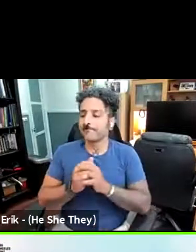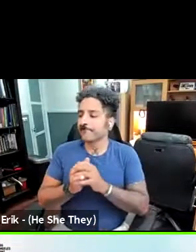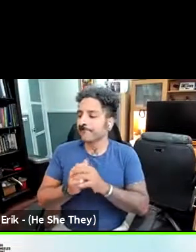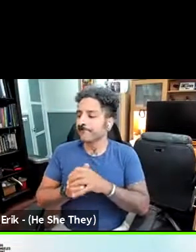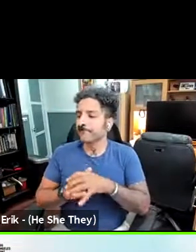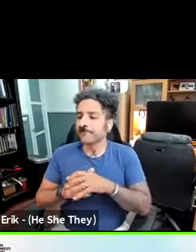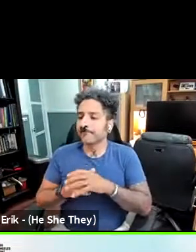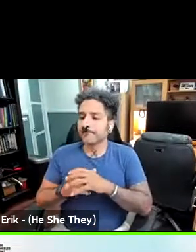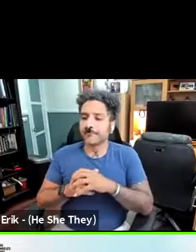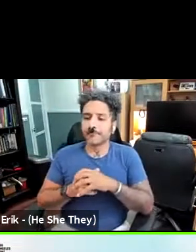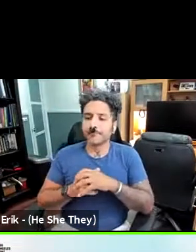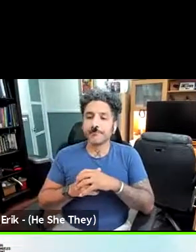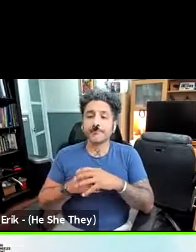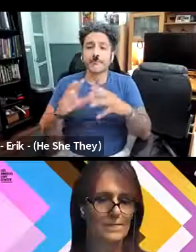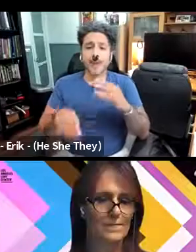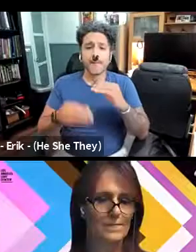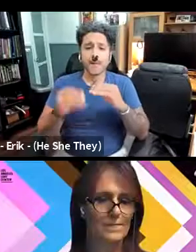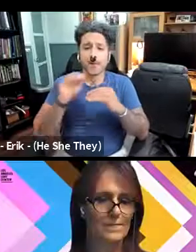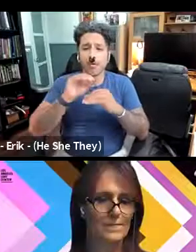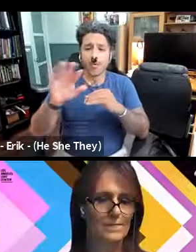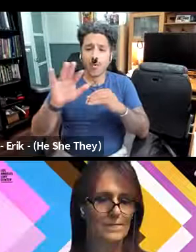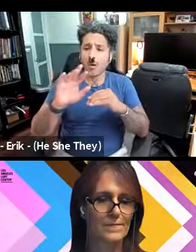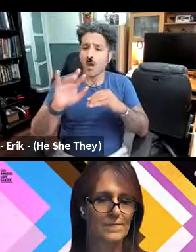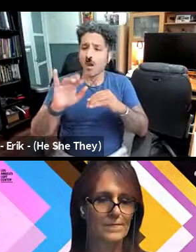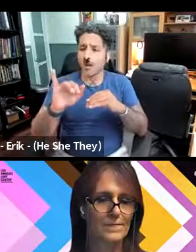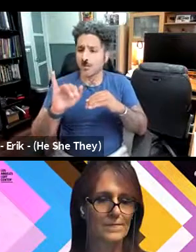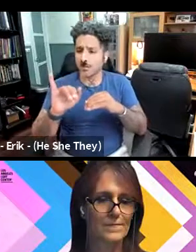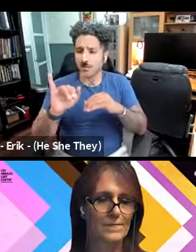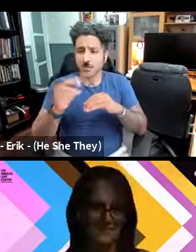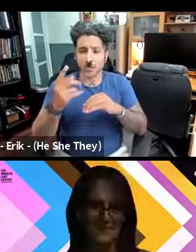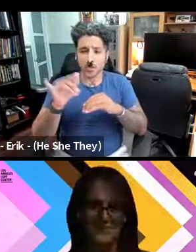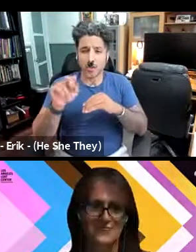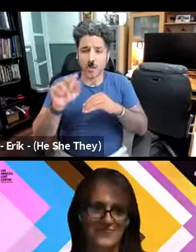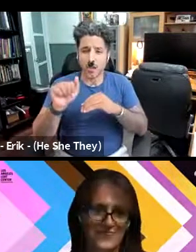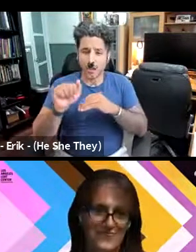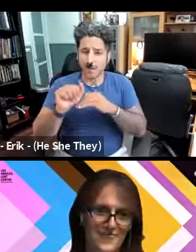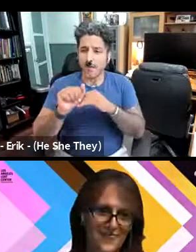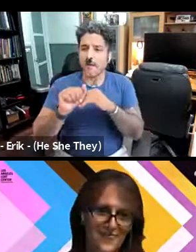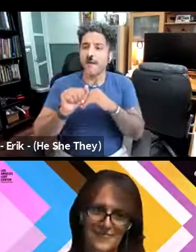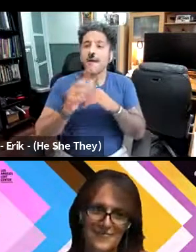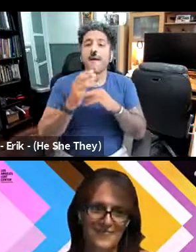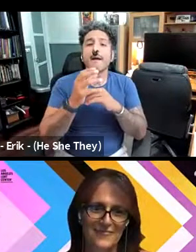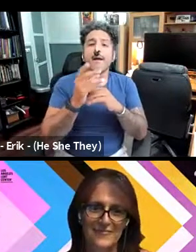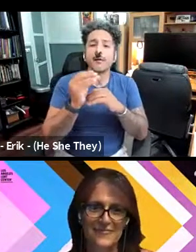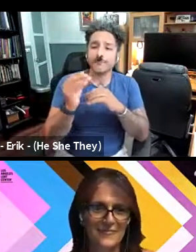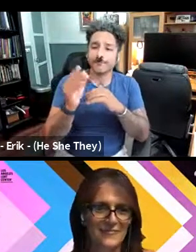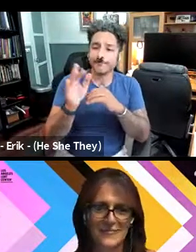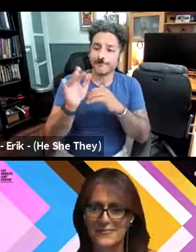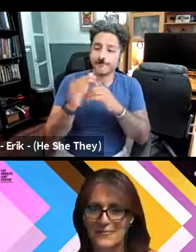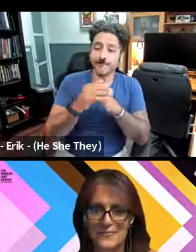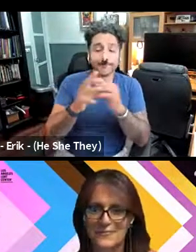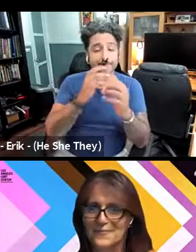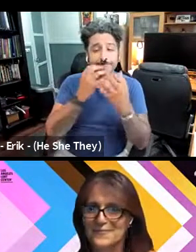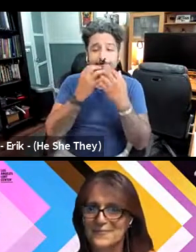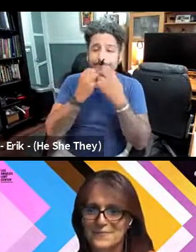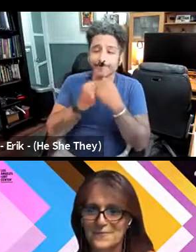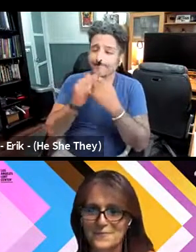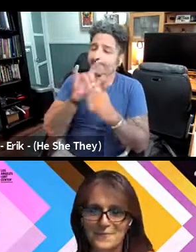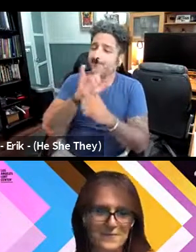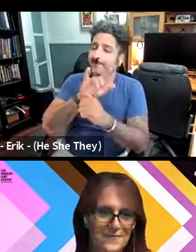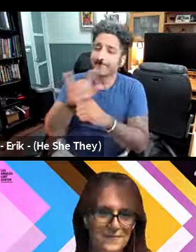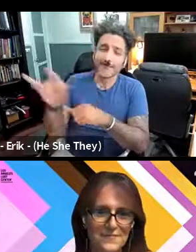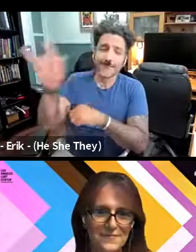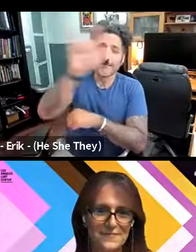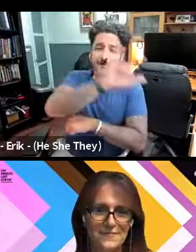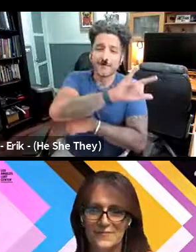I'm gonna throw this back over to Gina. And, you know, I appreciate and love all of